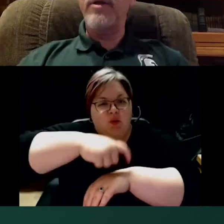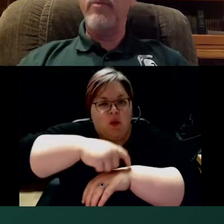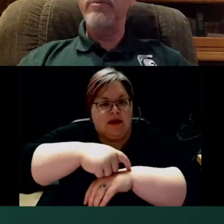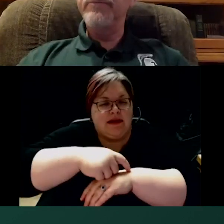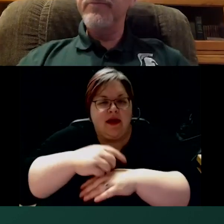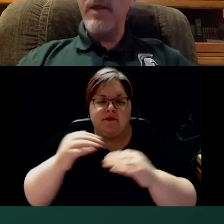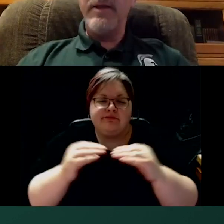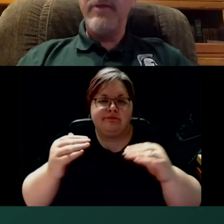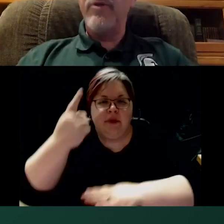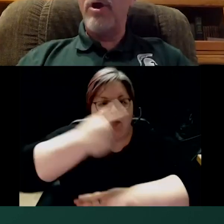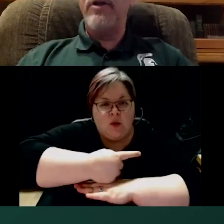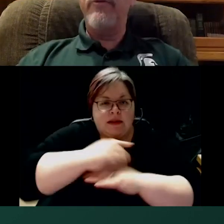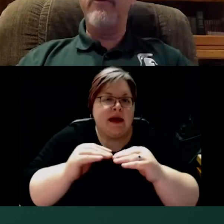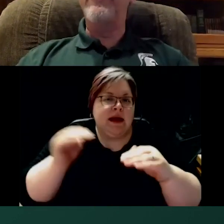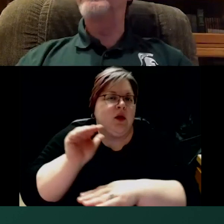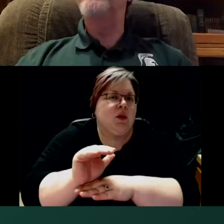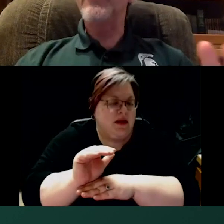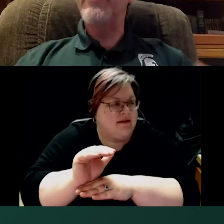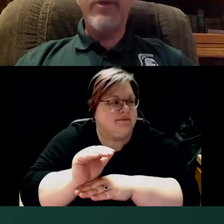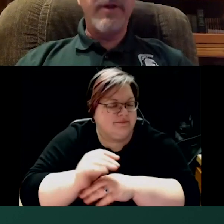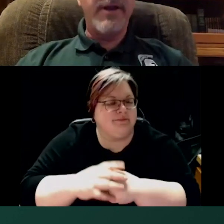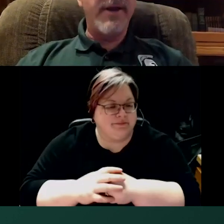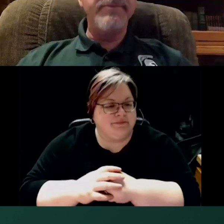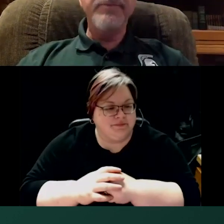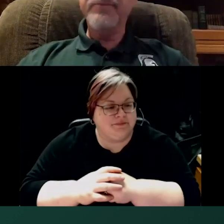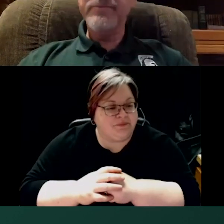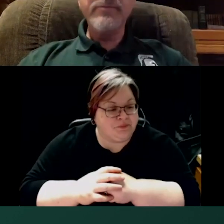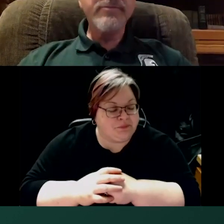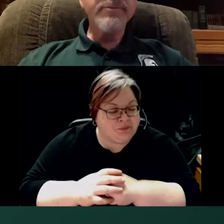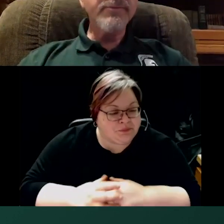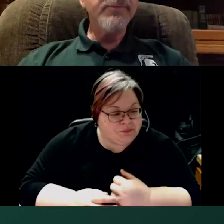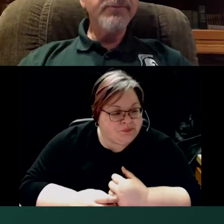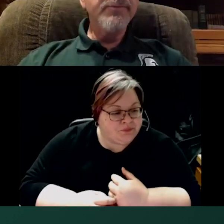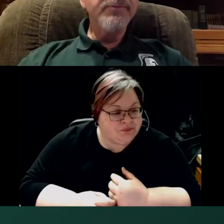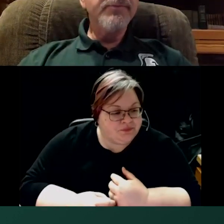up by summer and live long enough for fairy shrimp and things like that.